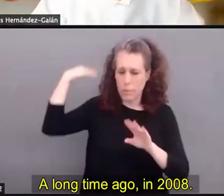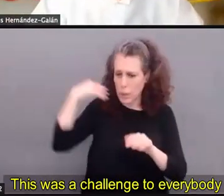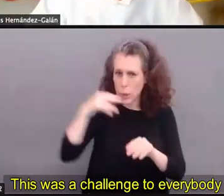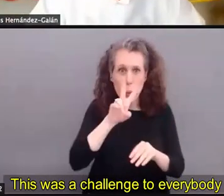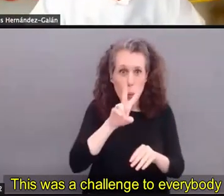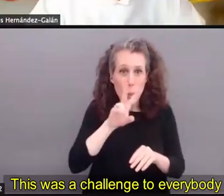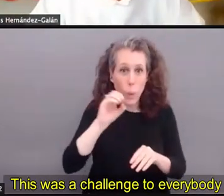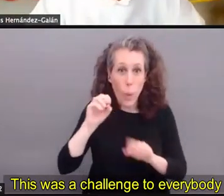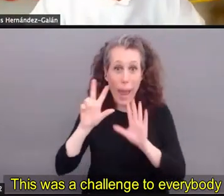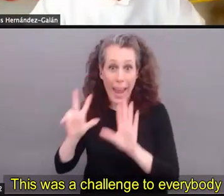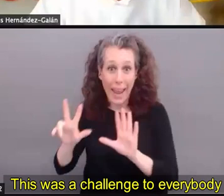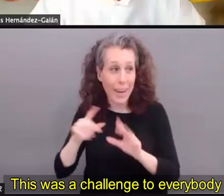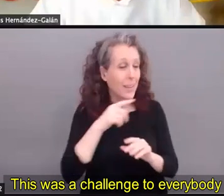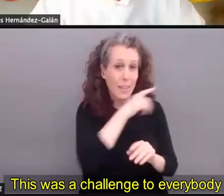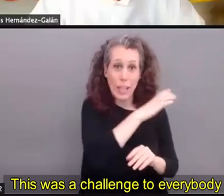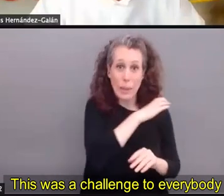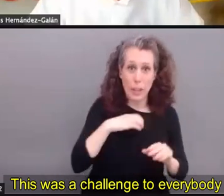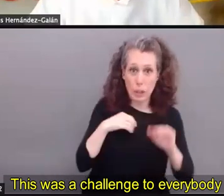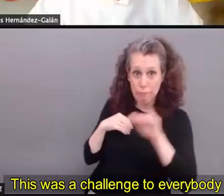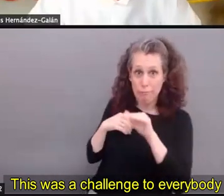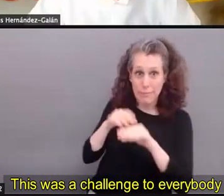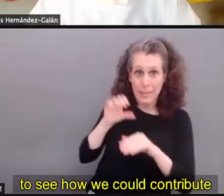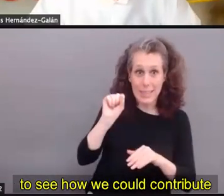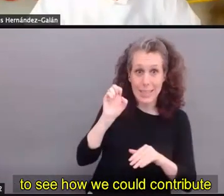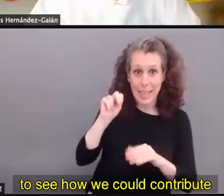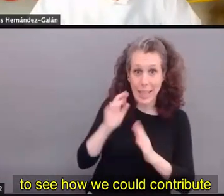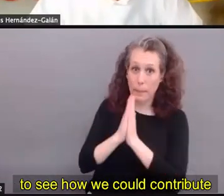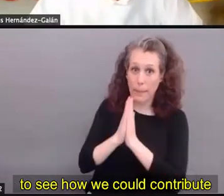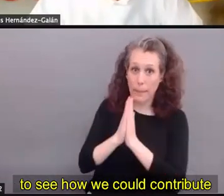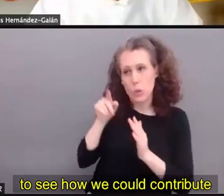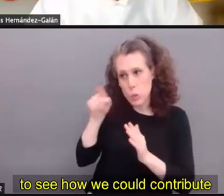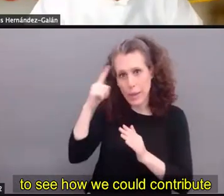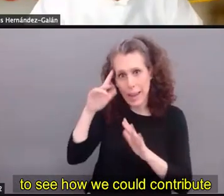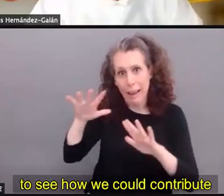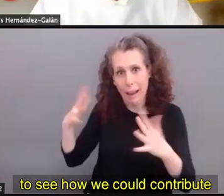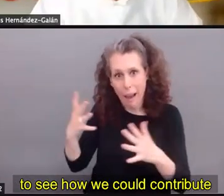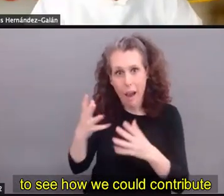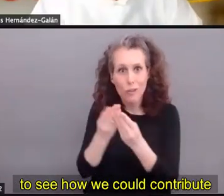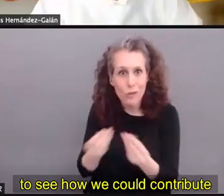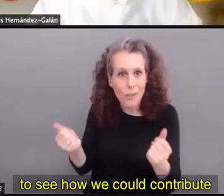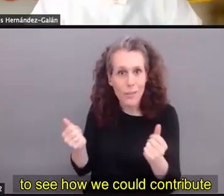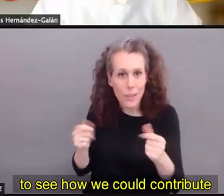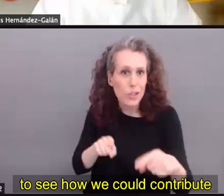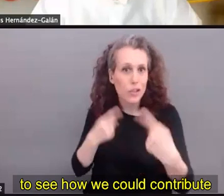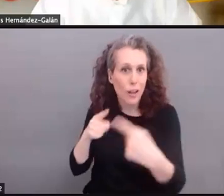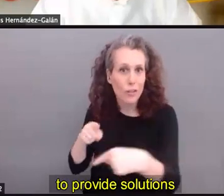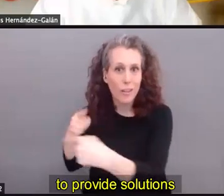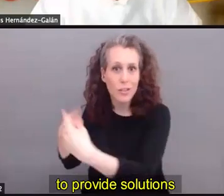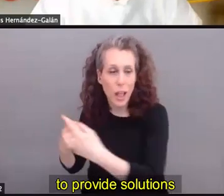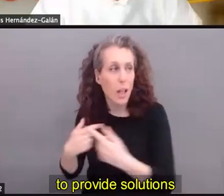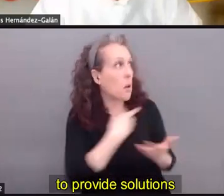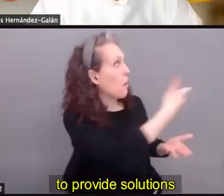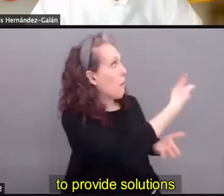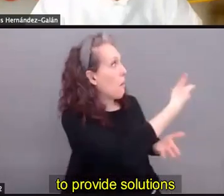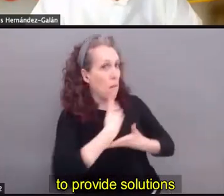2008. This was a challenge to everybody to see how we could contribute